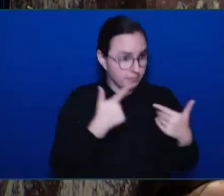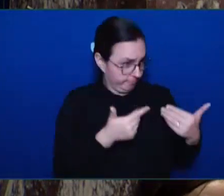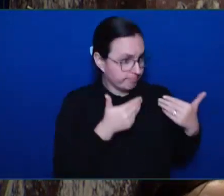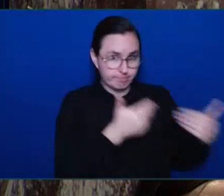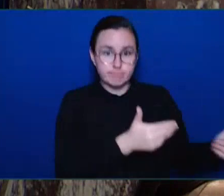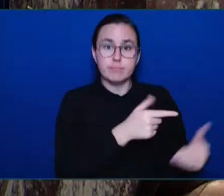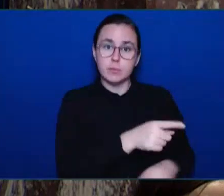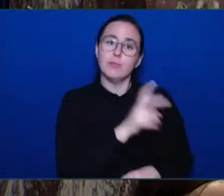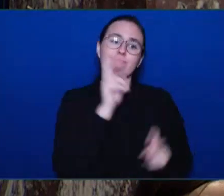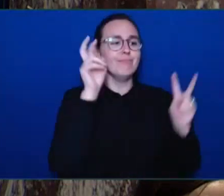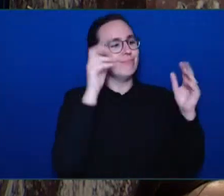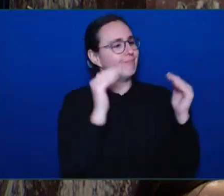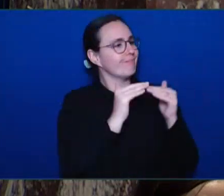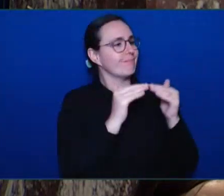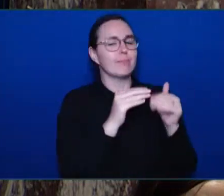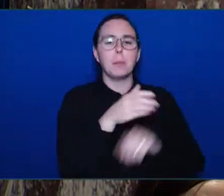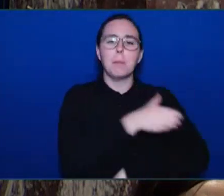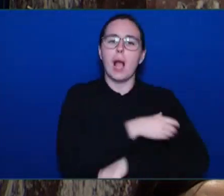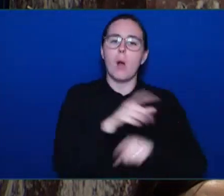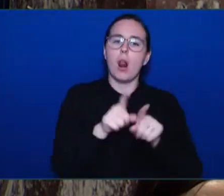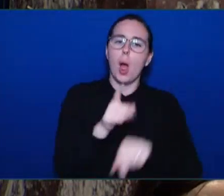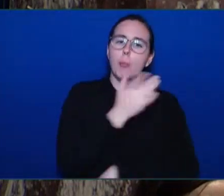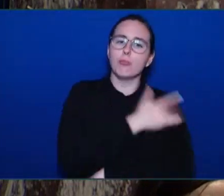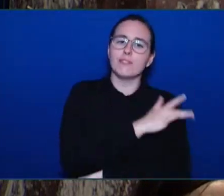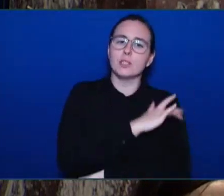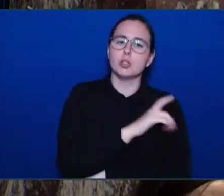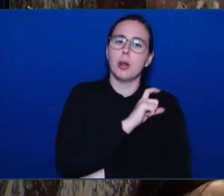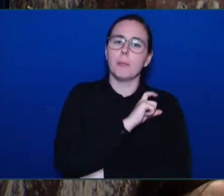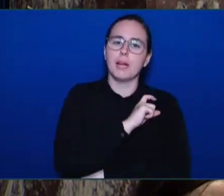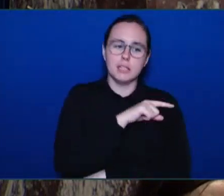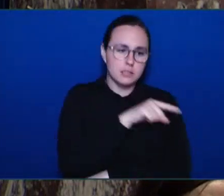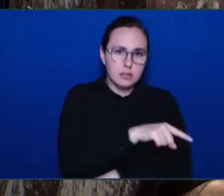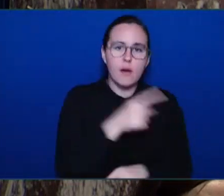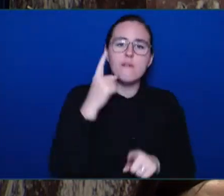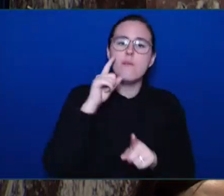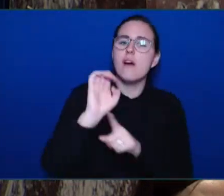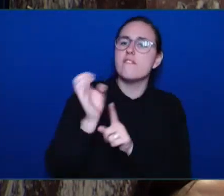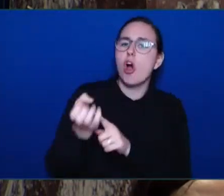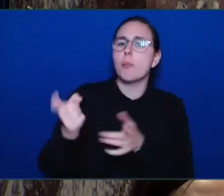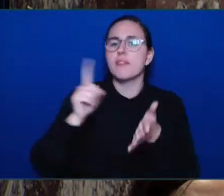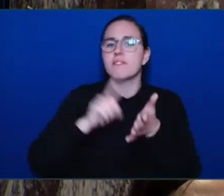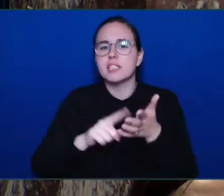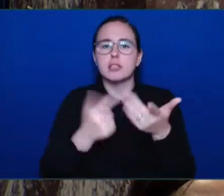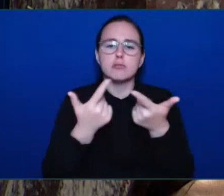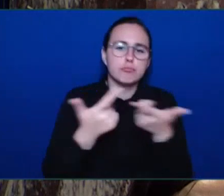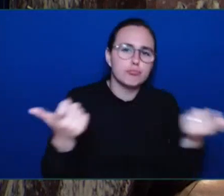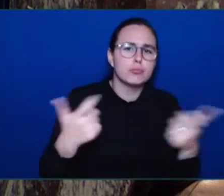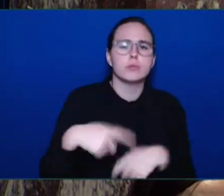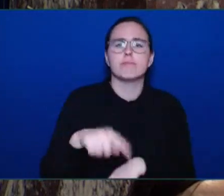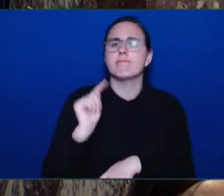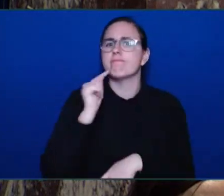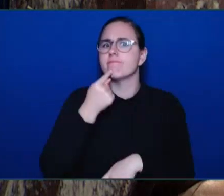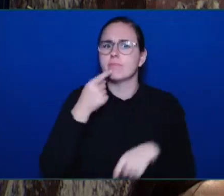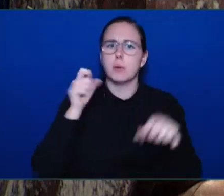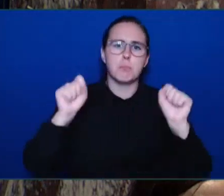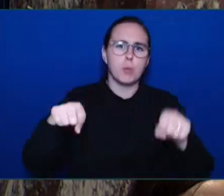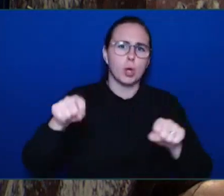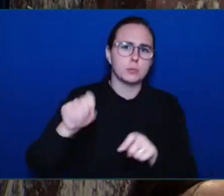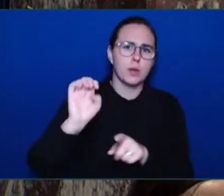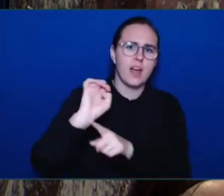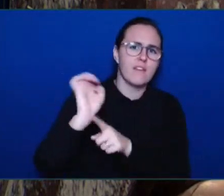in environmental investigations. Investigations of serious and potential serious environmental crime like Mount Poly and